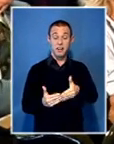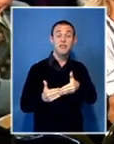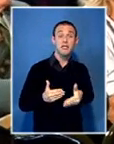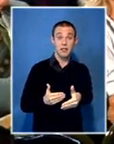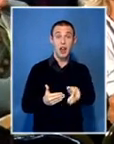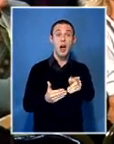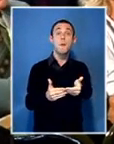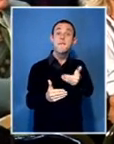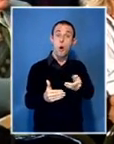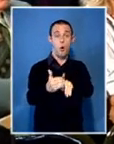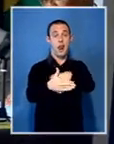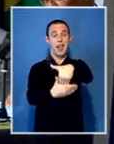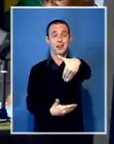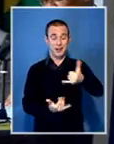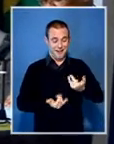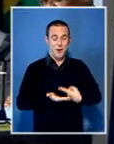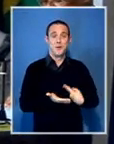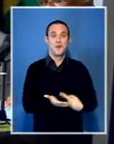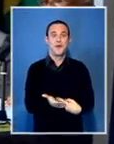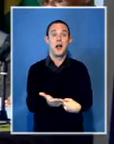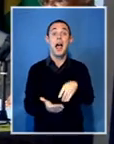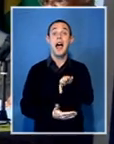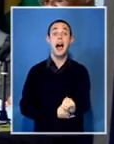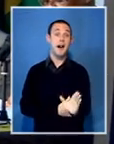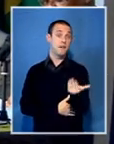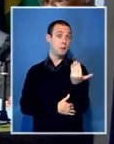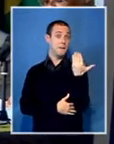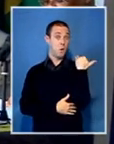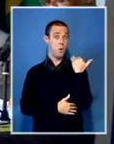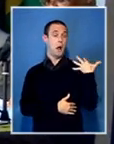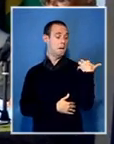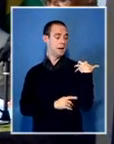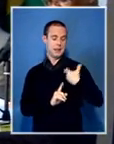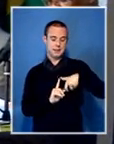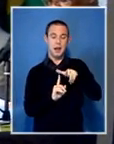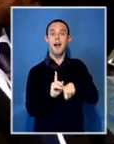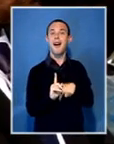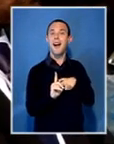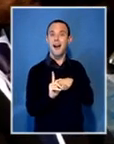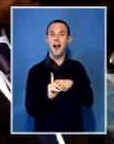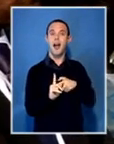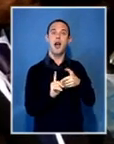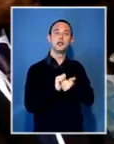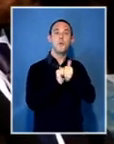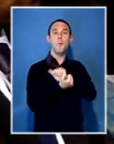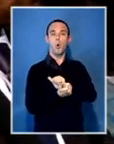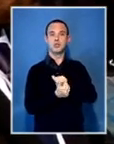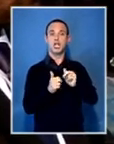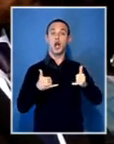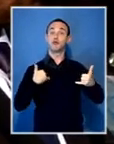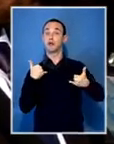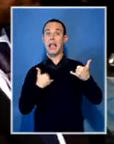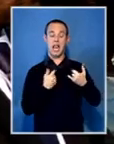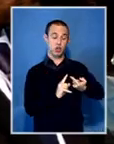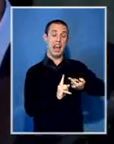is not a new concept. During the term of Minister of Sport and Recreation, Nqonde Balfour, there was much talk of the need for such